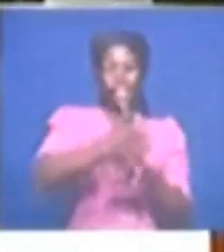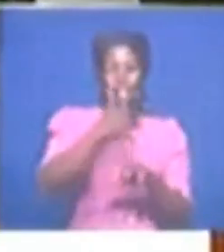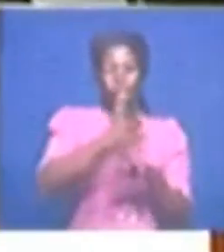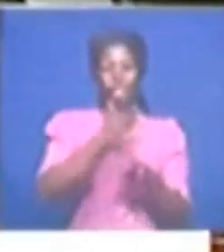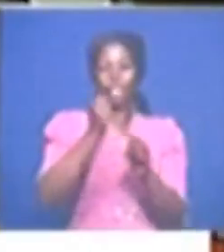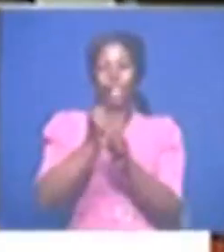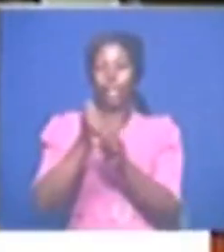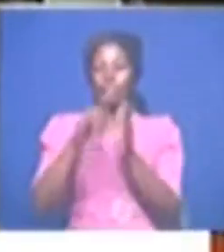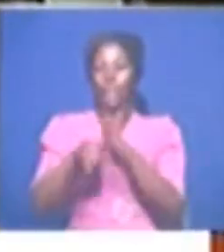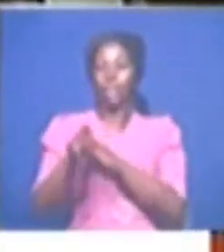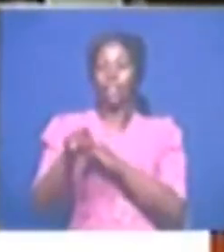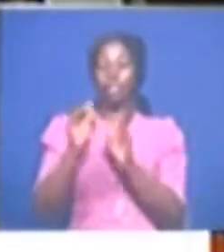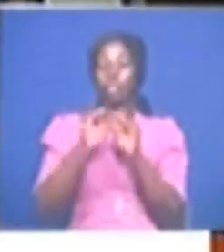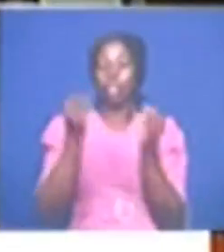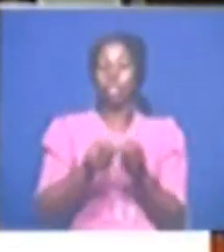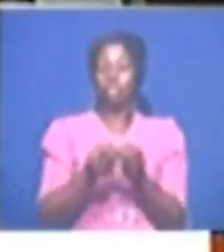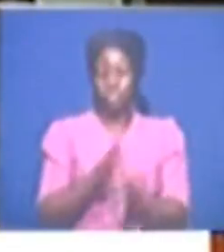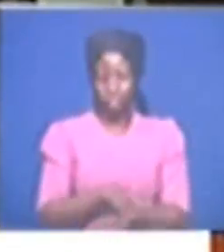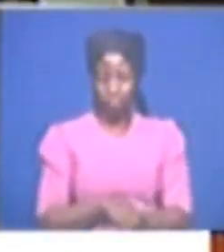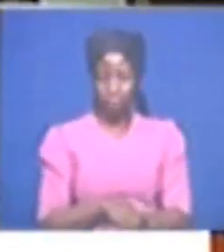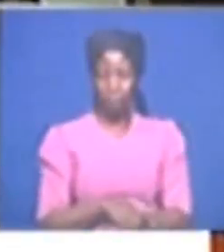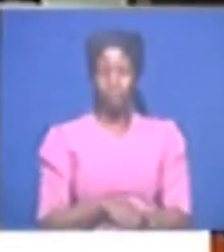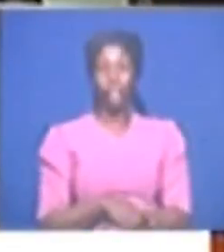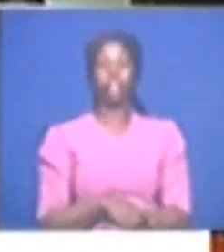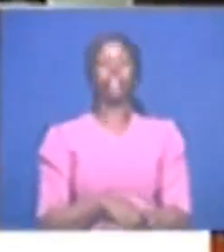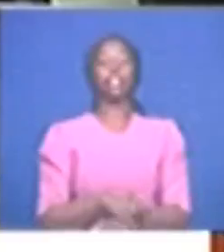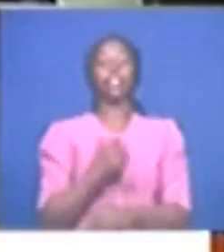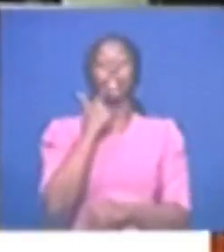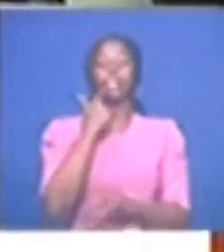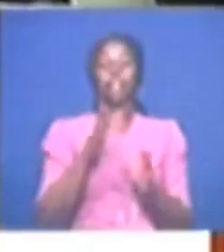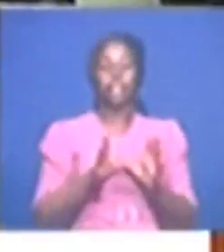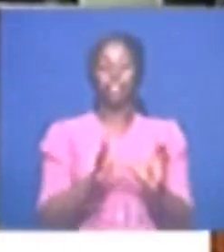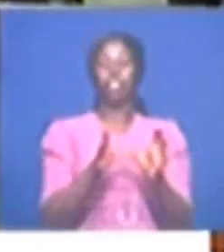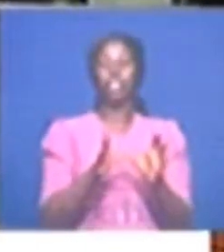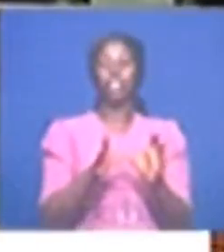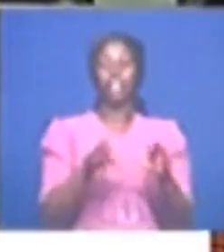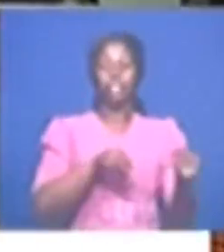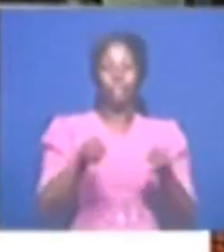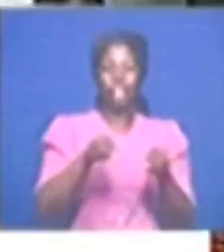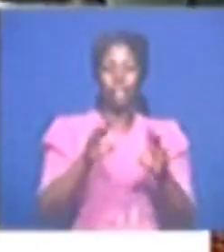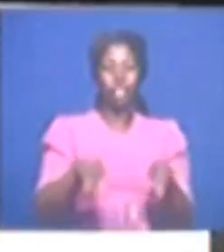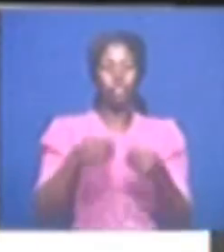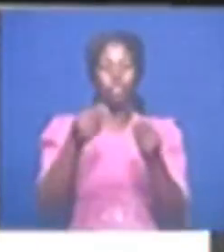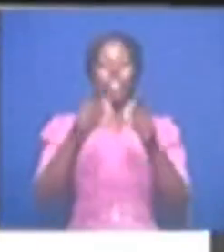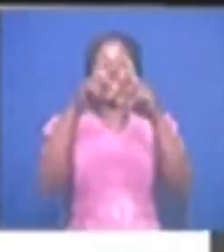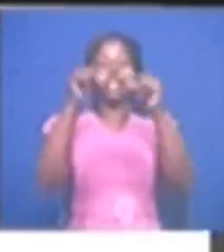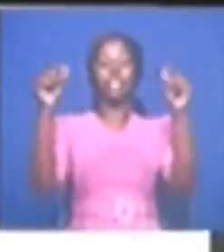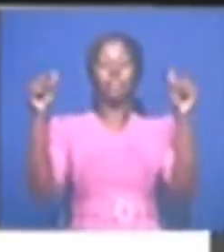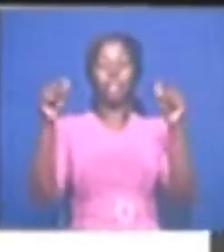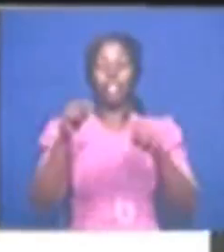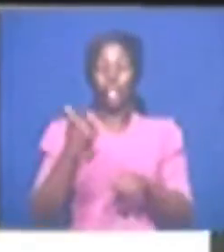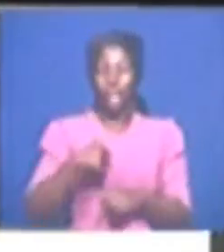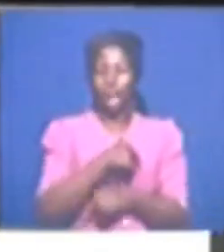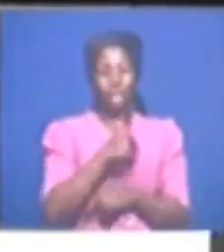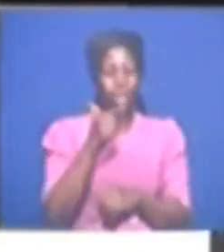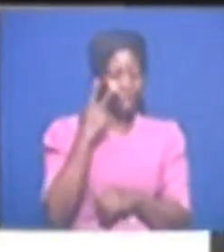Sincere apologies for keeping you. The damaging claims forced the corporation's management to issue a statement. We find these